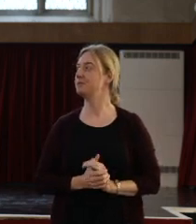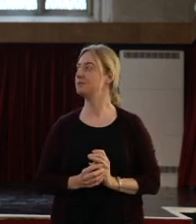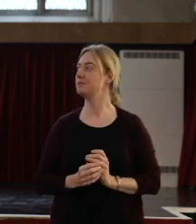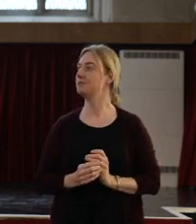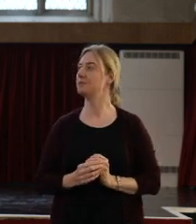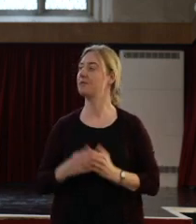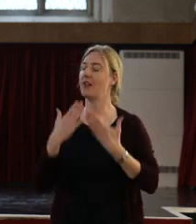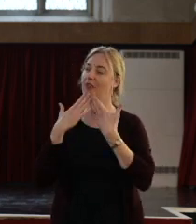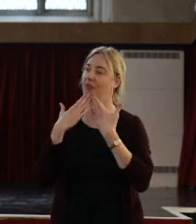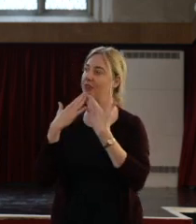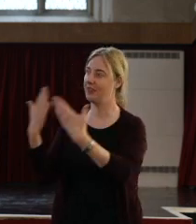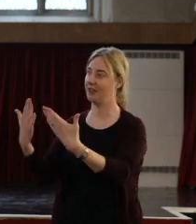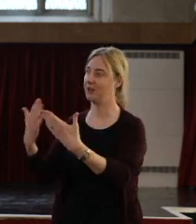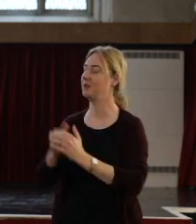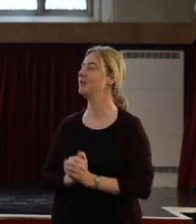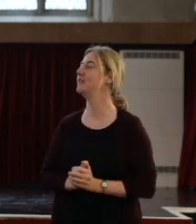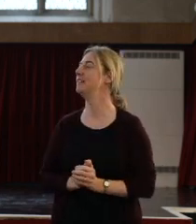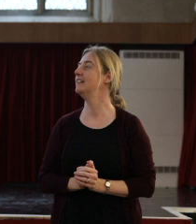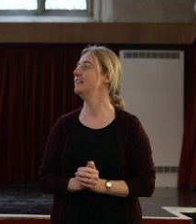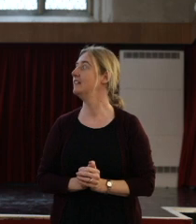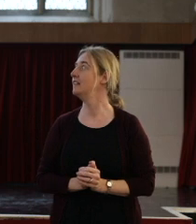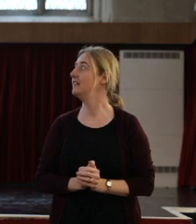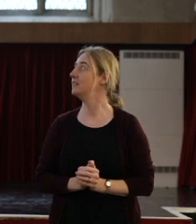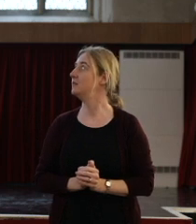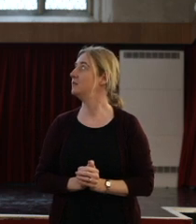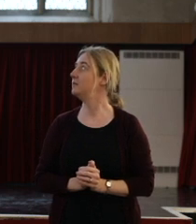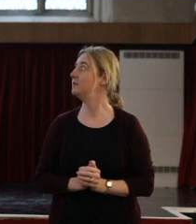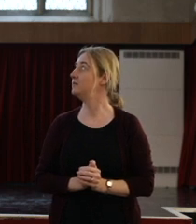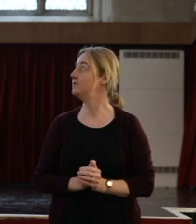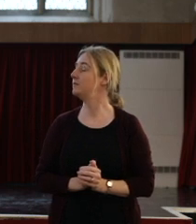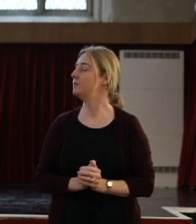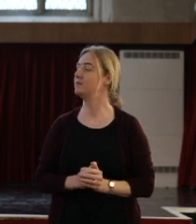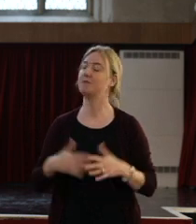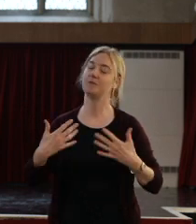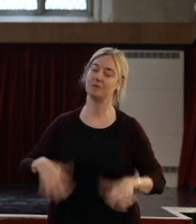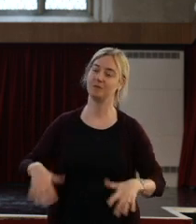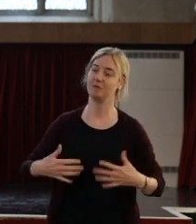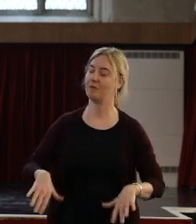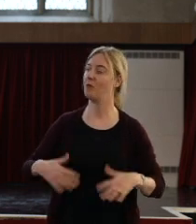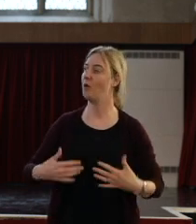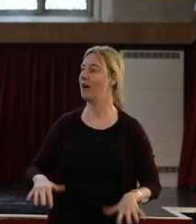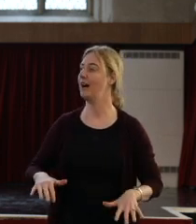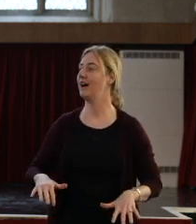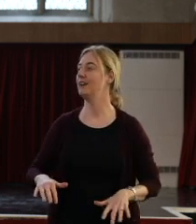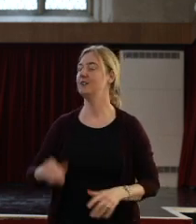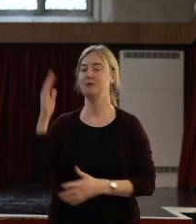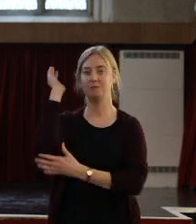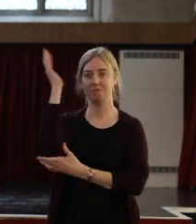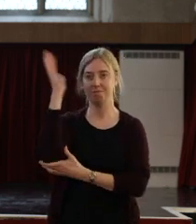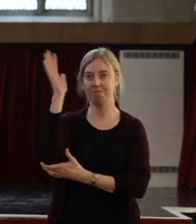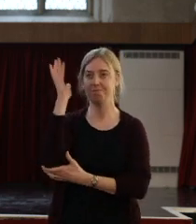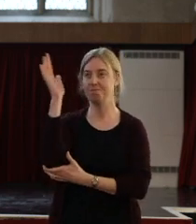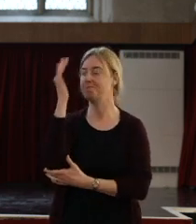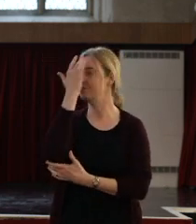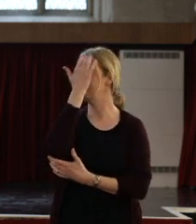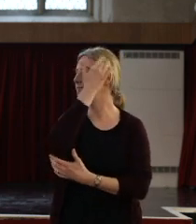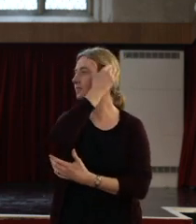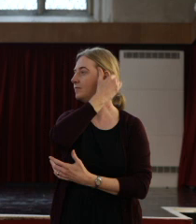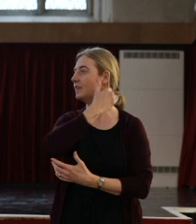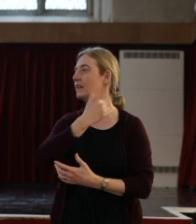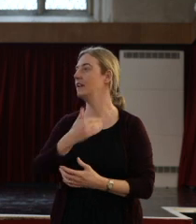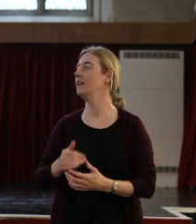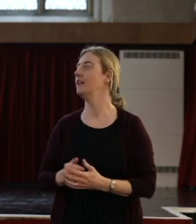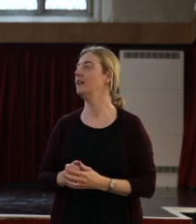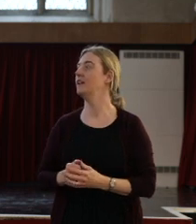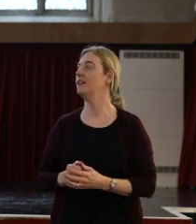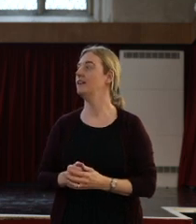Thank you very much to Karl there. An absolutely amazing speech and an amazing written bit, and so